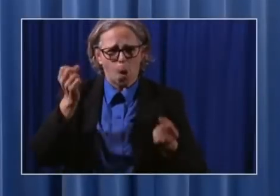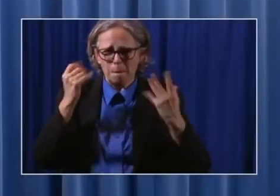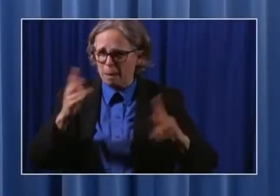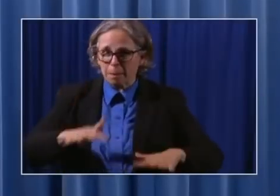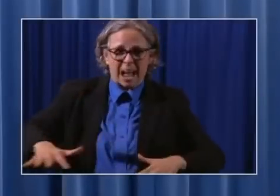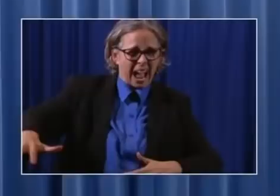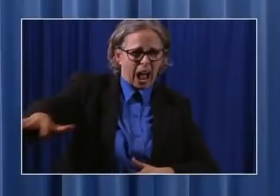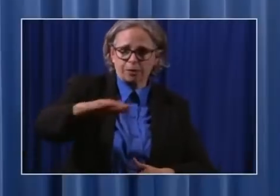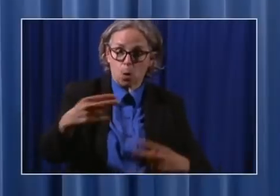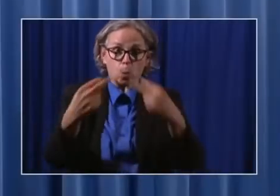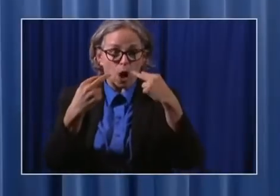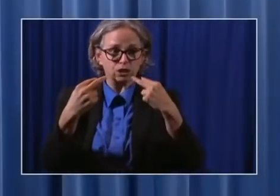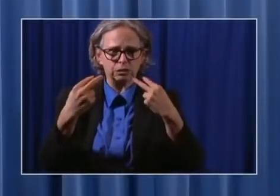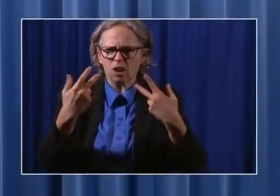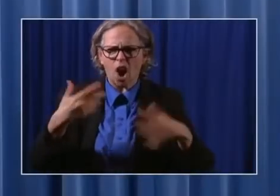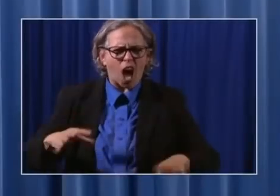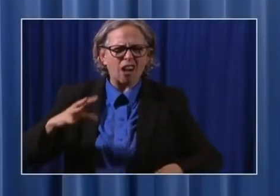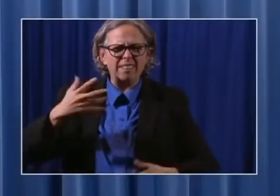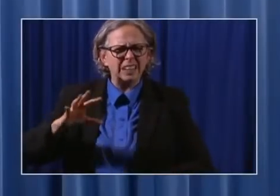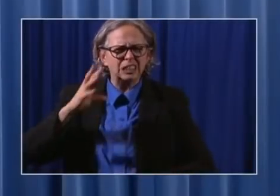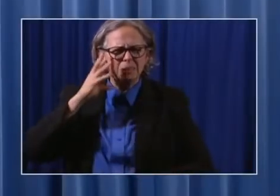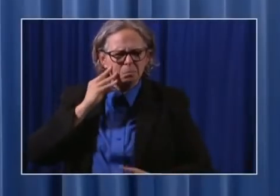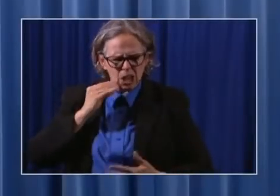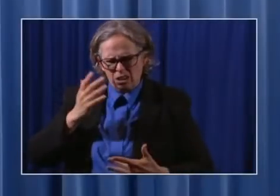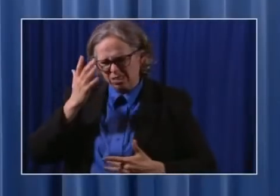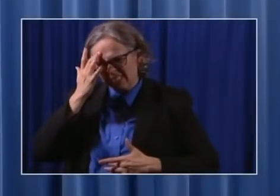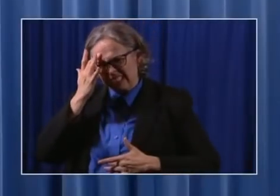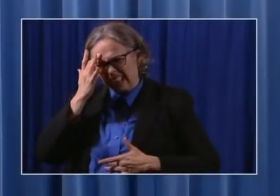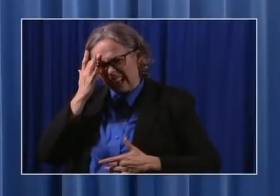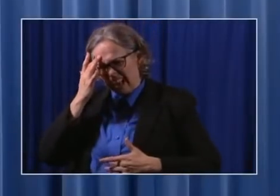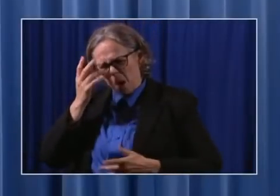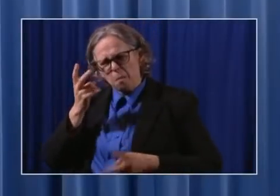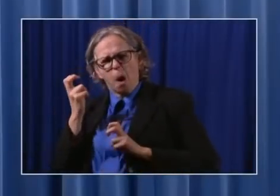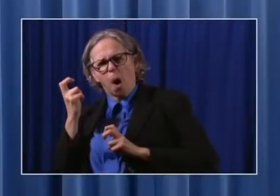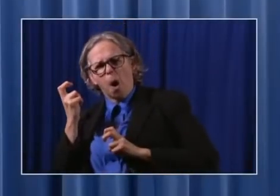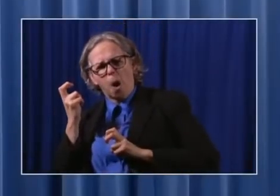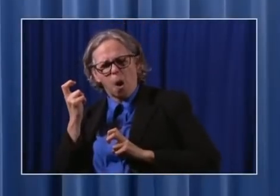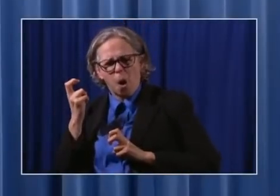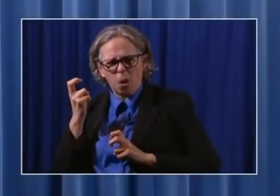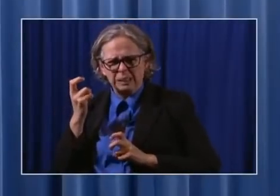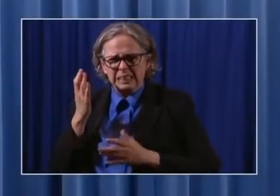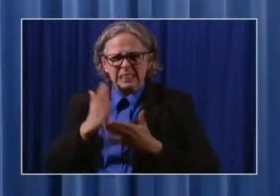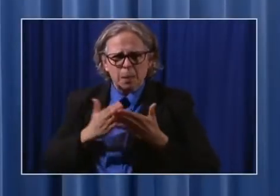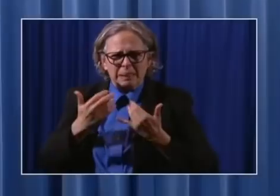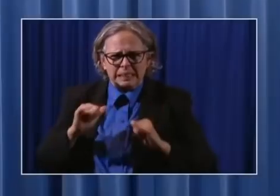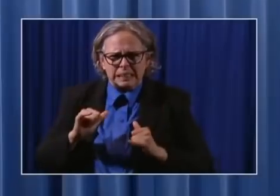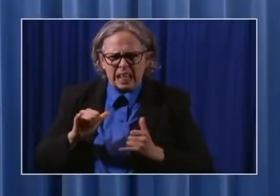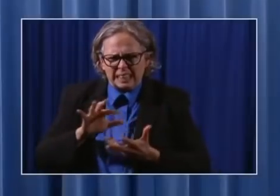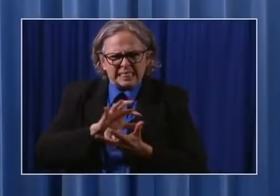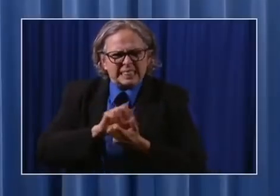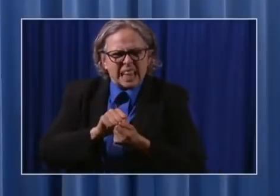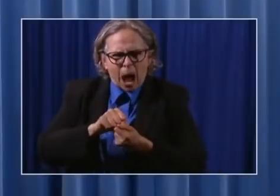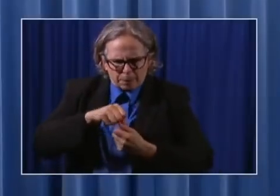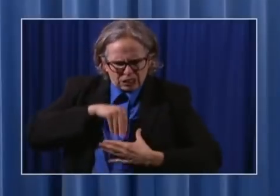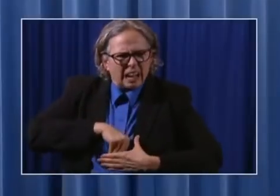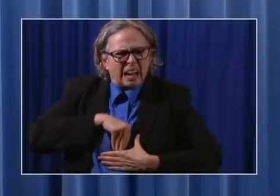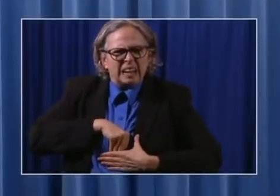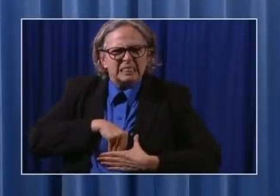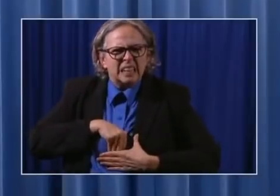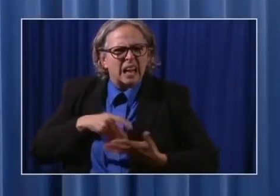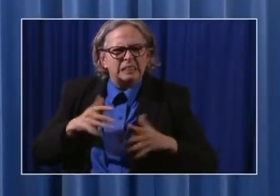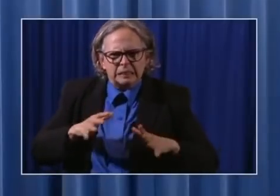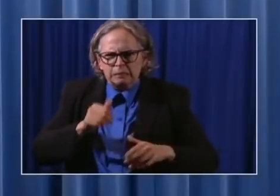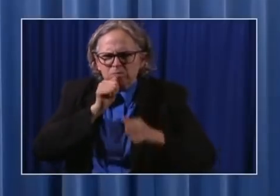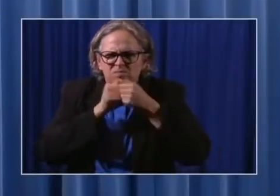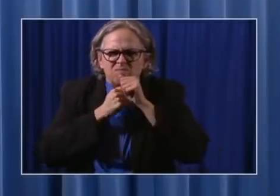sick, went through hell, and some of them have long-term permanent damages. And in some cases, they don't know